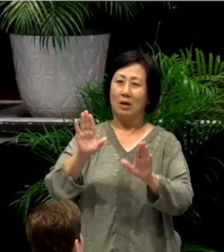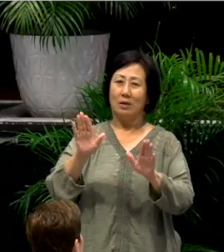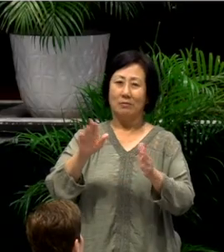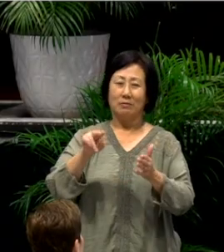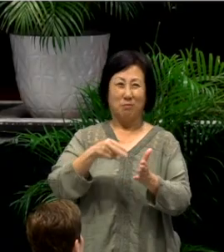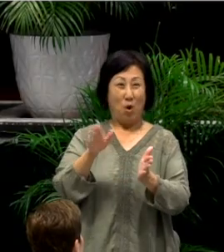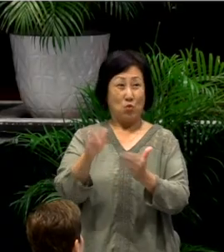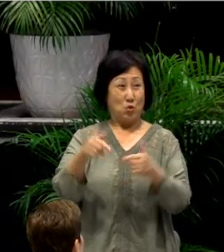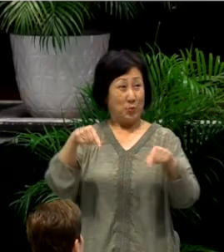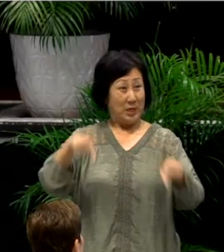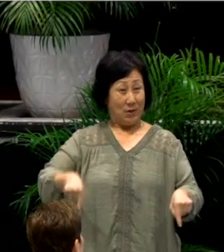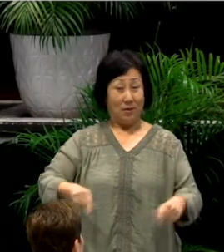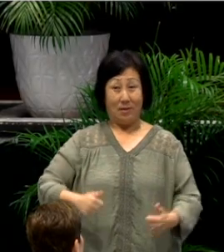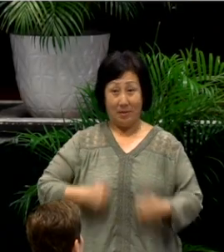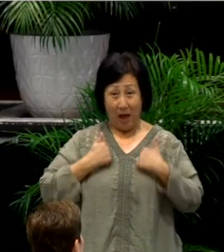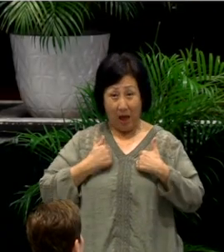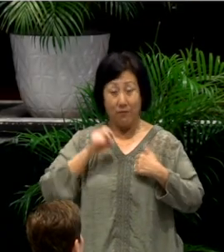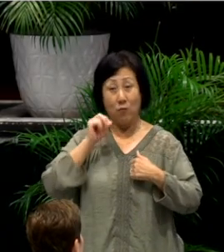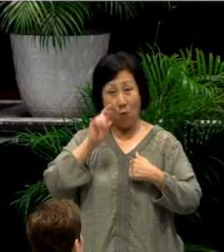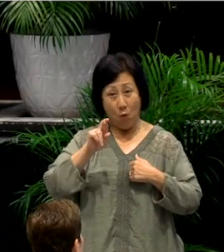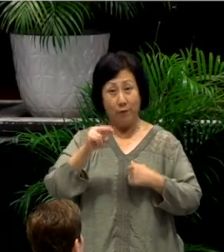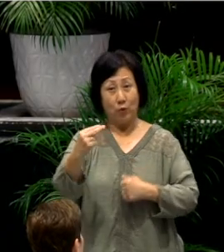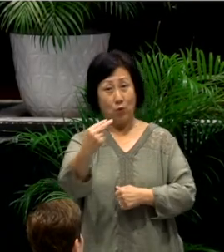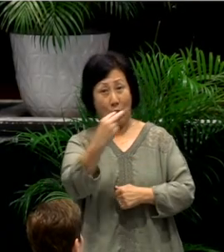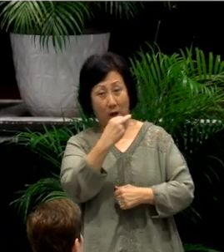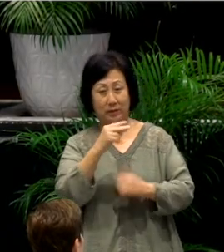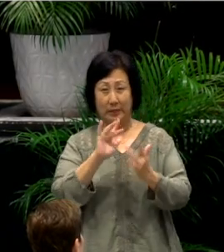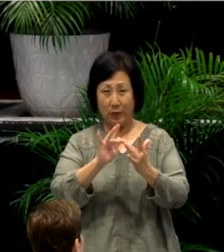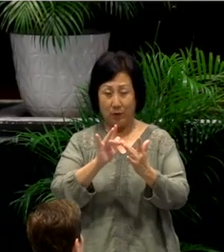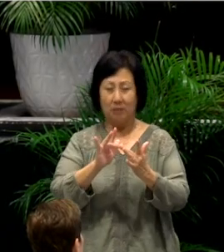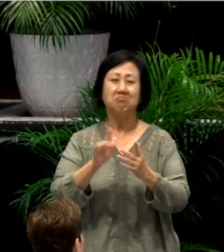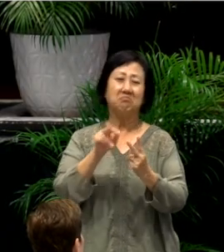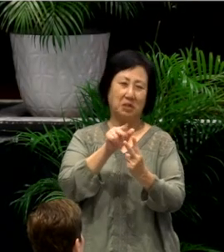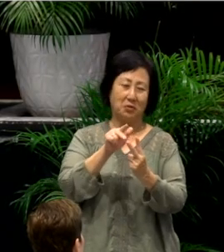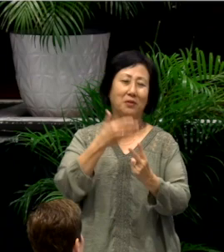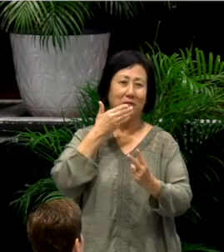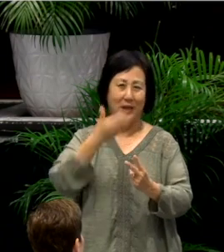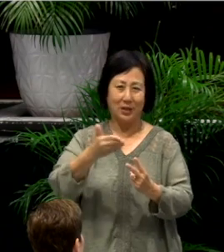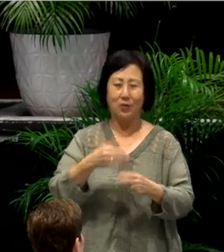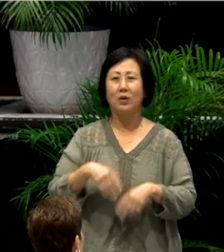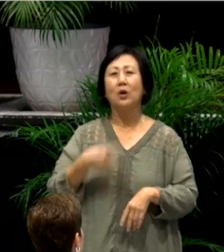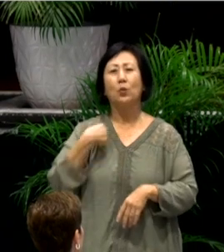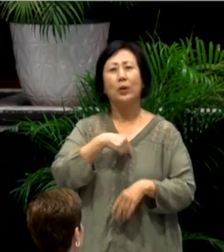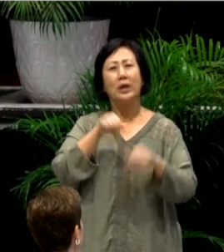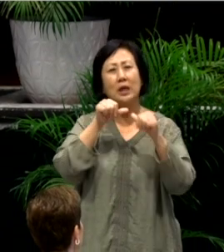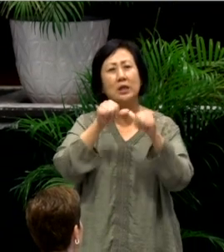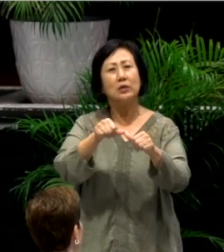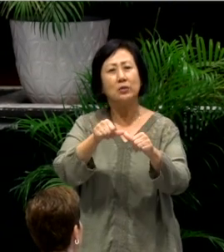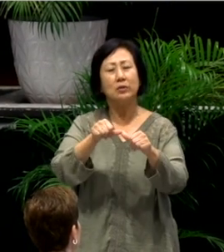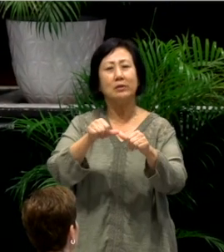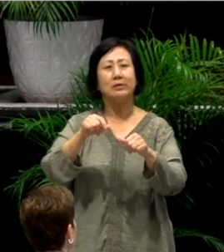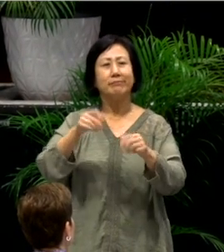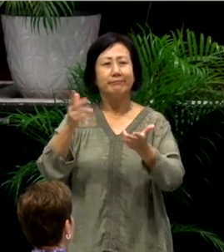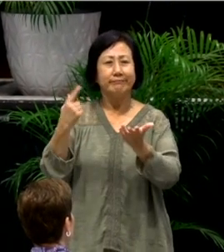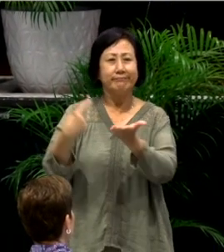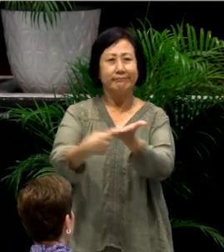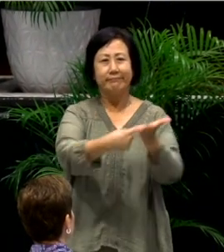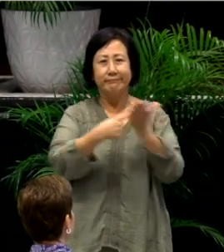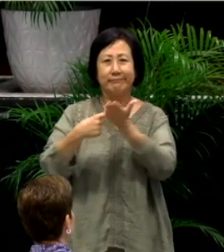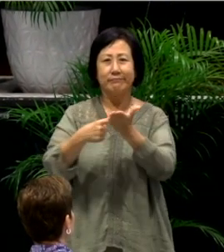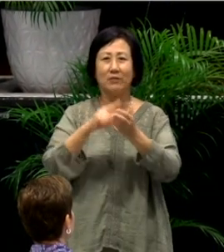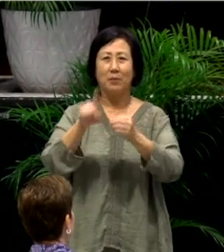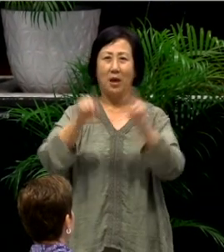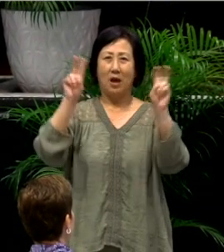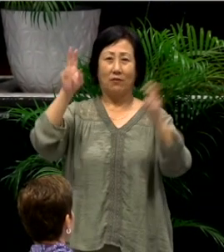in online. Thank you so much for being here as we continue a very important and timely conversation